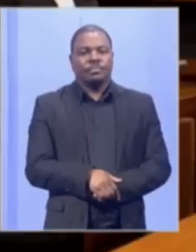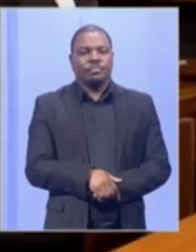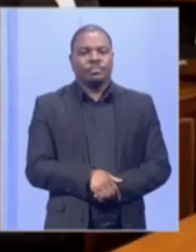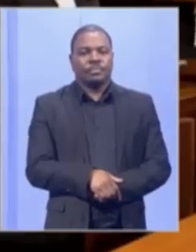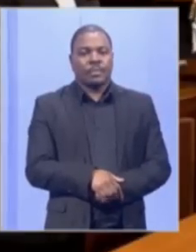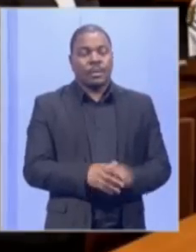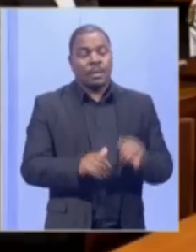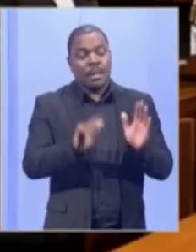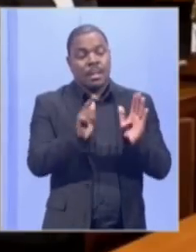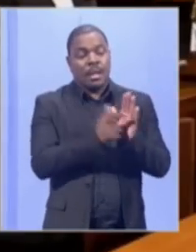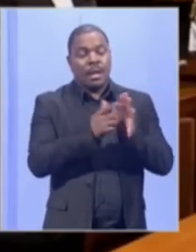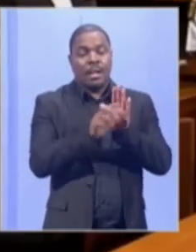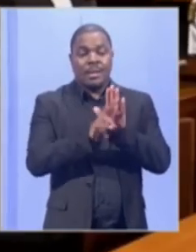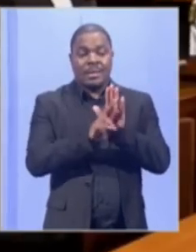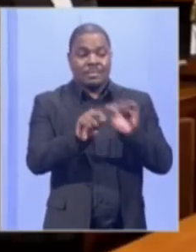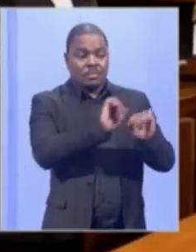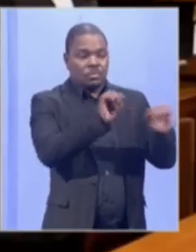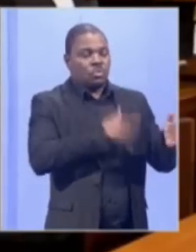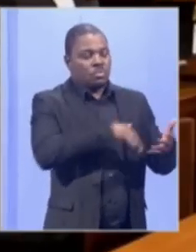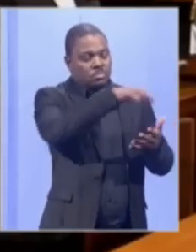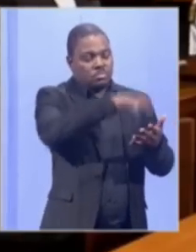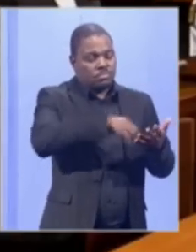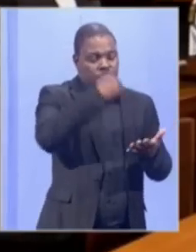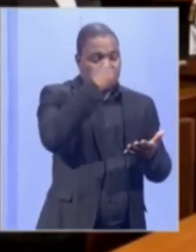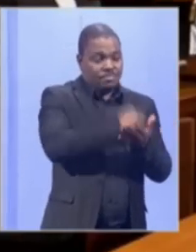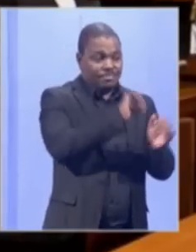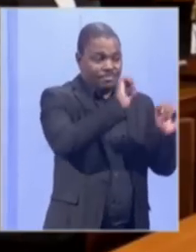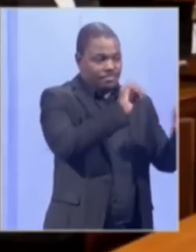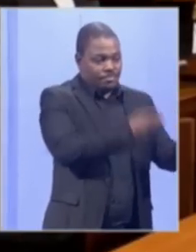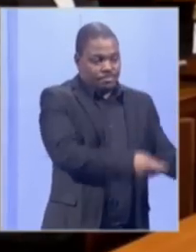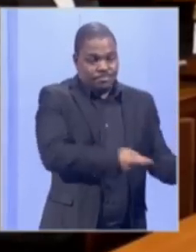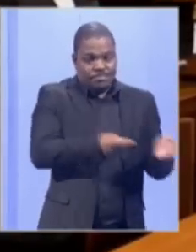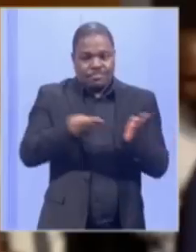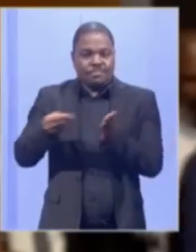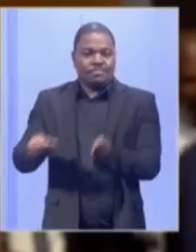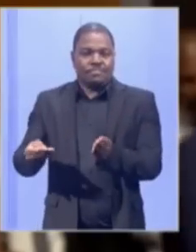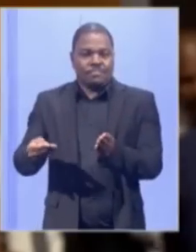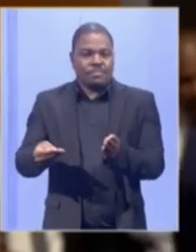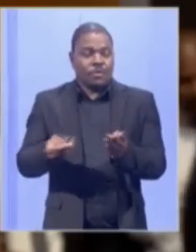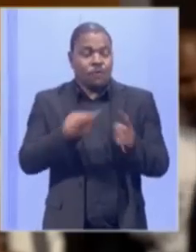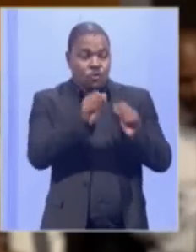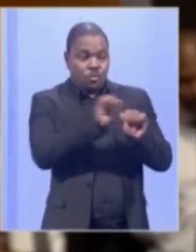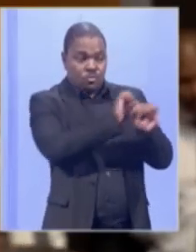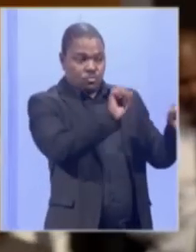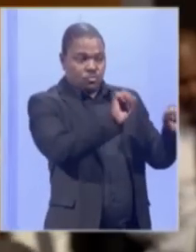Legal representatives to present the affidavits which they have prepared on your behalf.